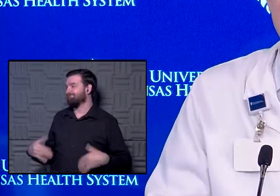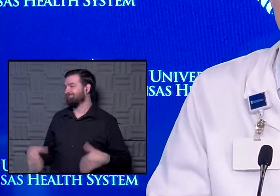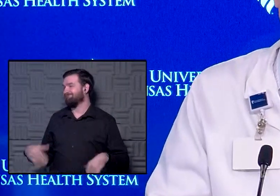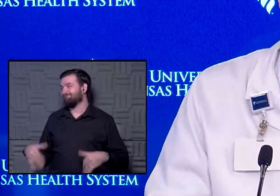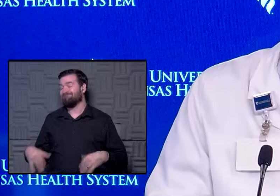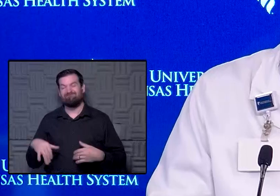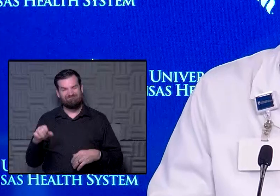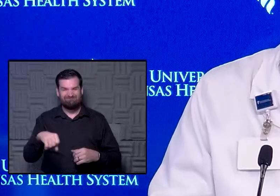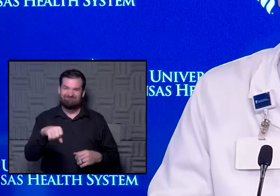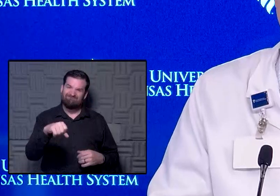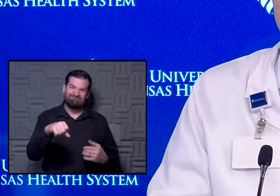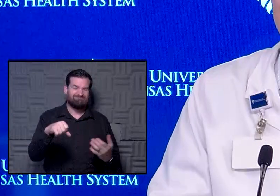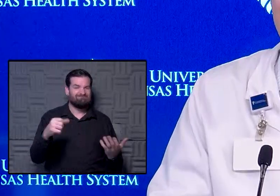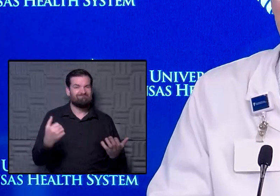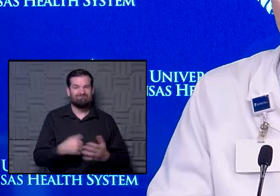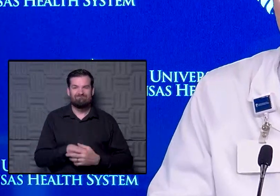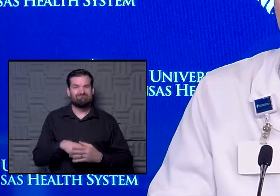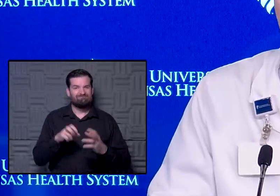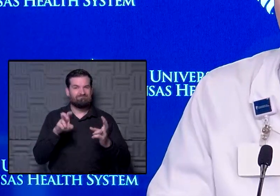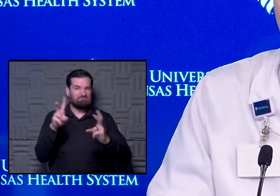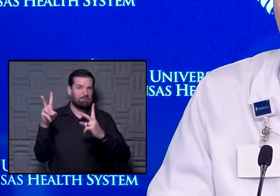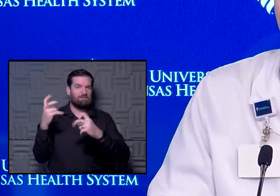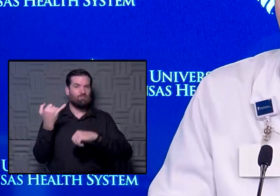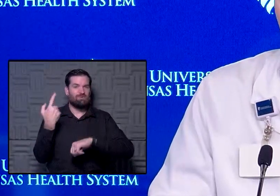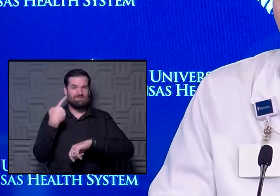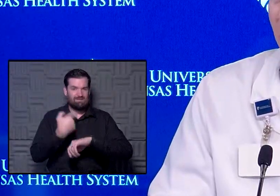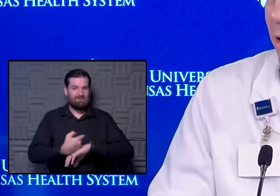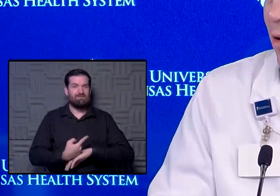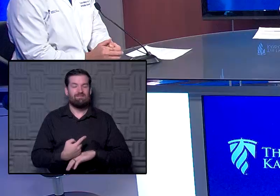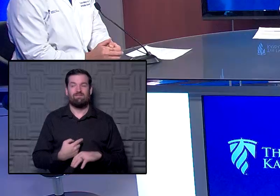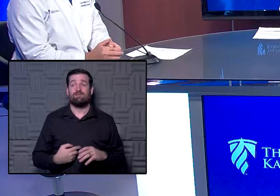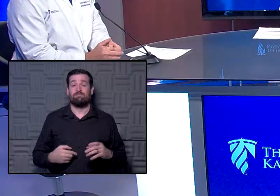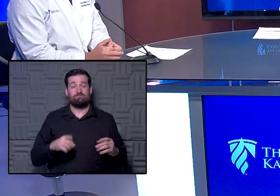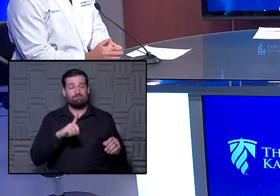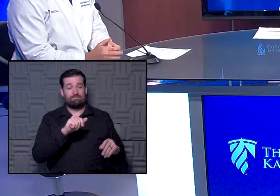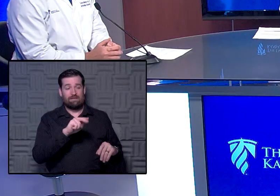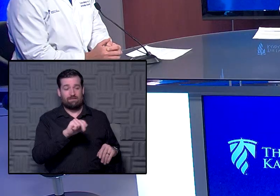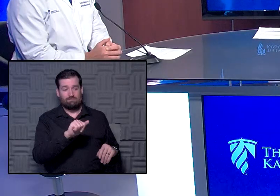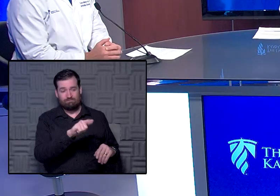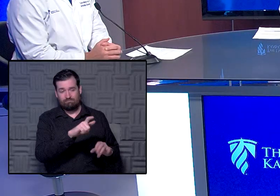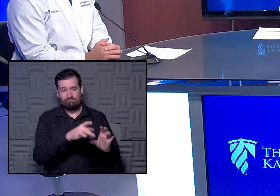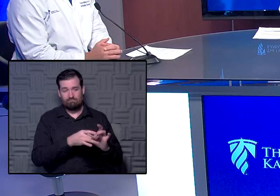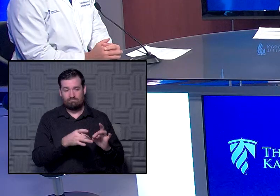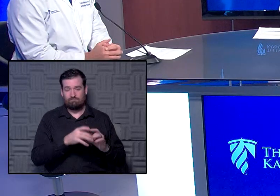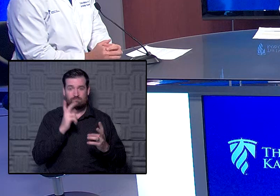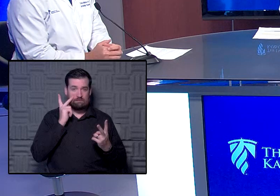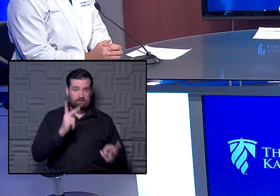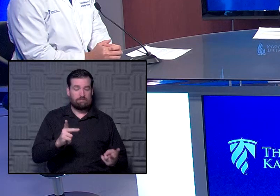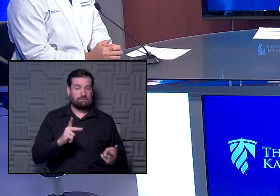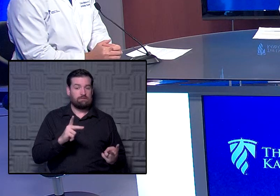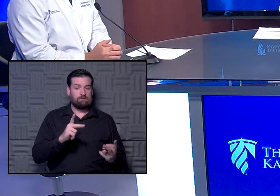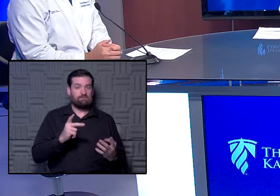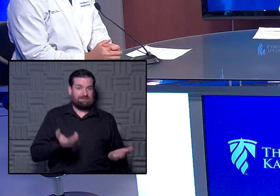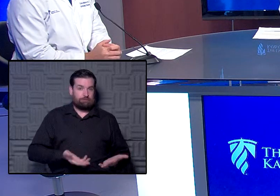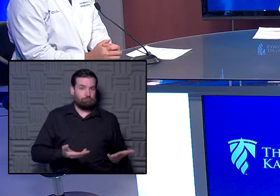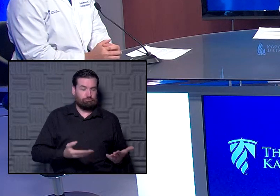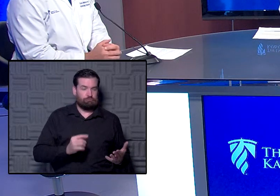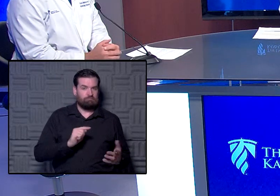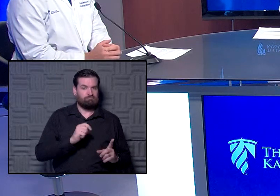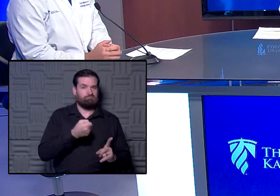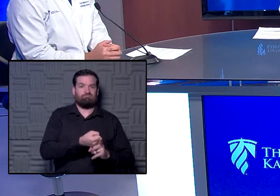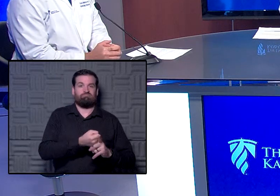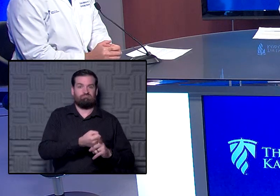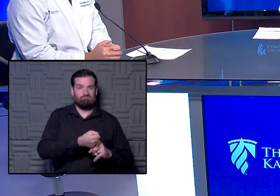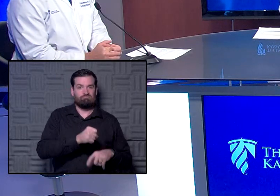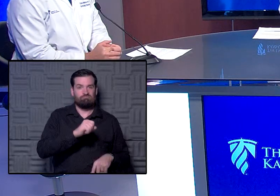today, really. It is. That is, the topic of the day. I think, Dana, you've talked about what we're seeing acutely for COVID. Yeah. I